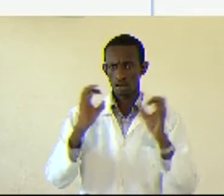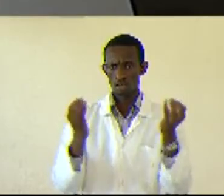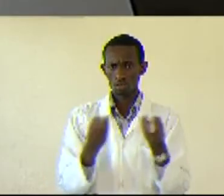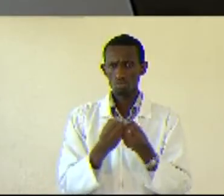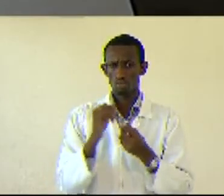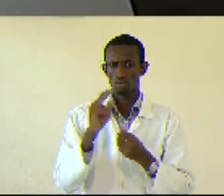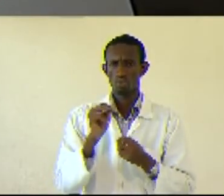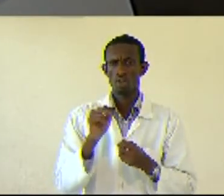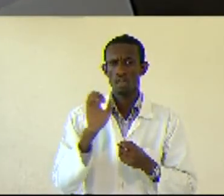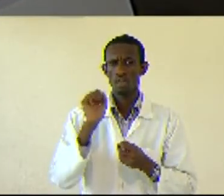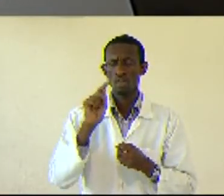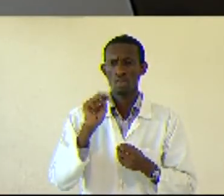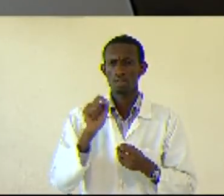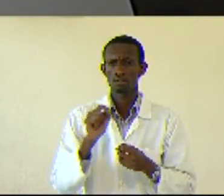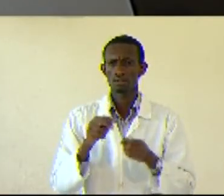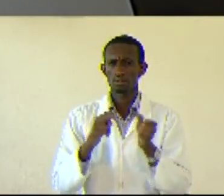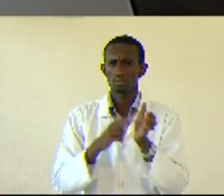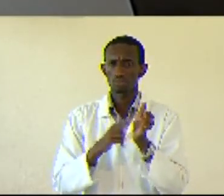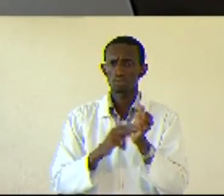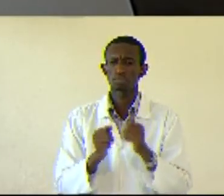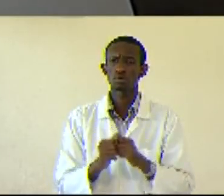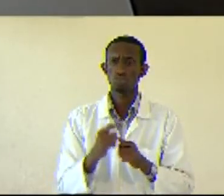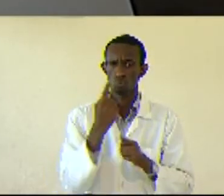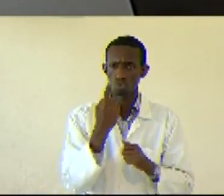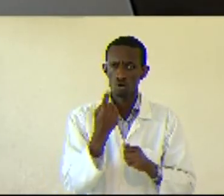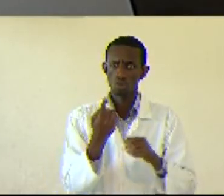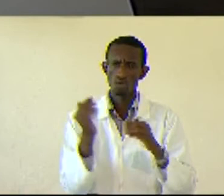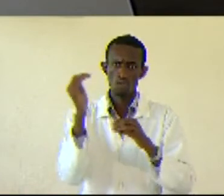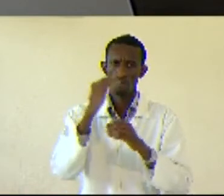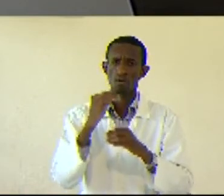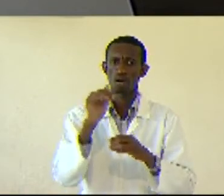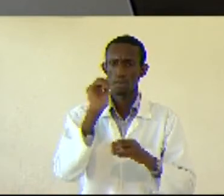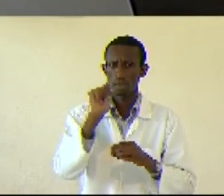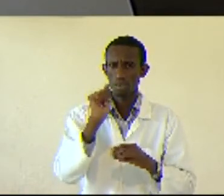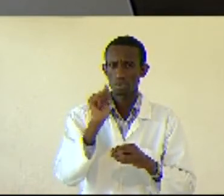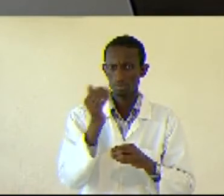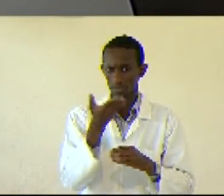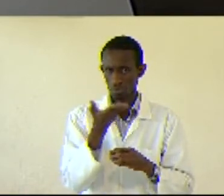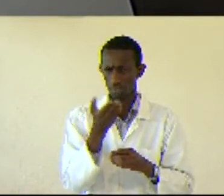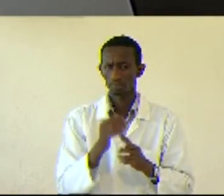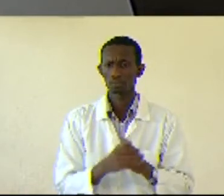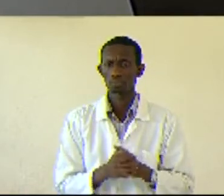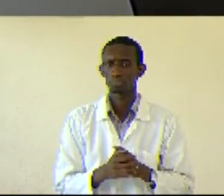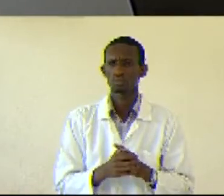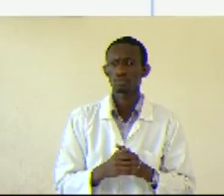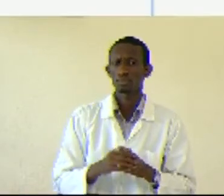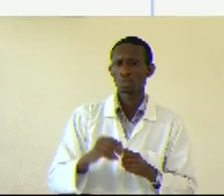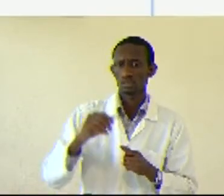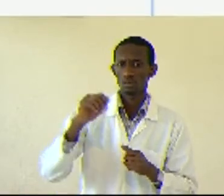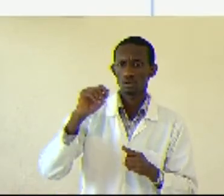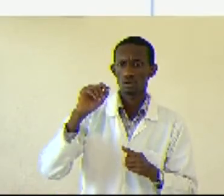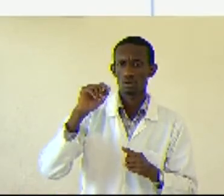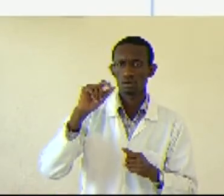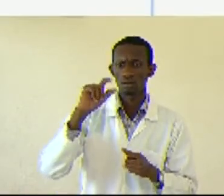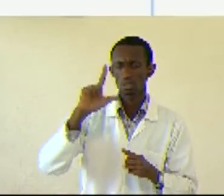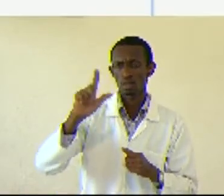b dx is equal to 1 over a. 1 over a is still there, right? ln of absolute